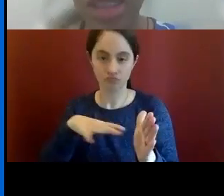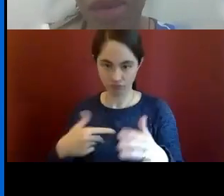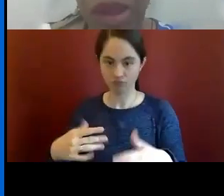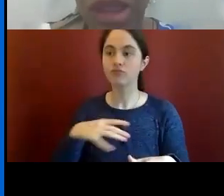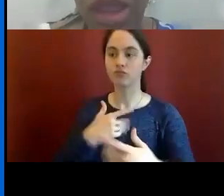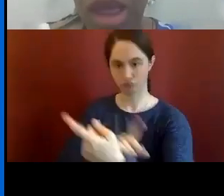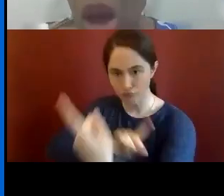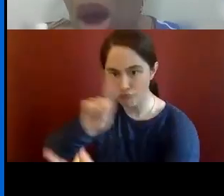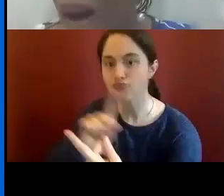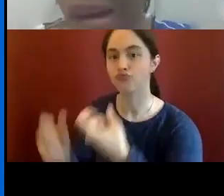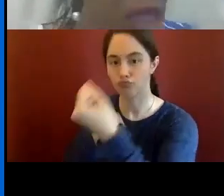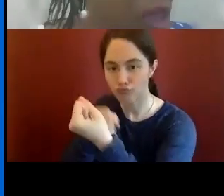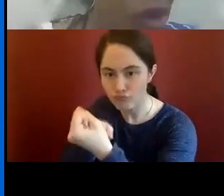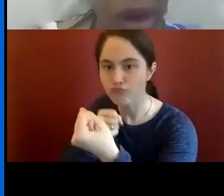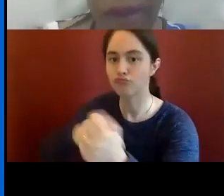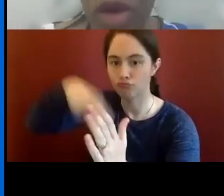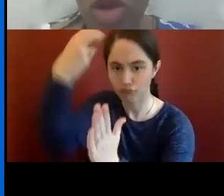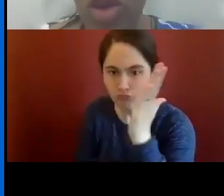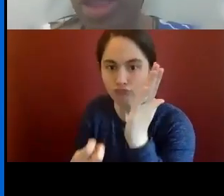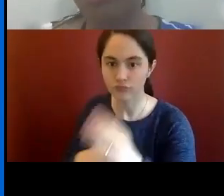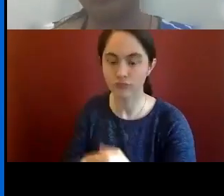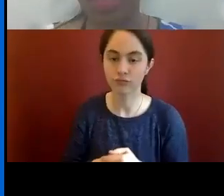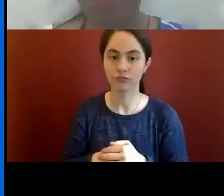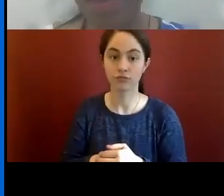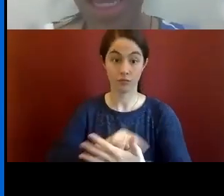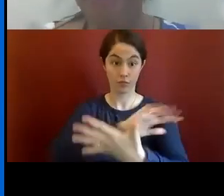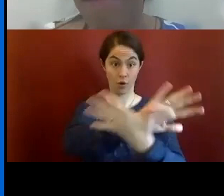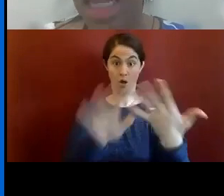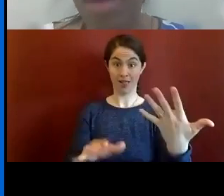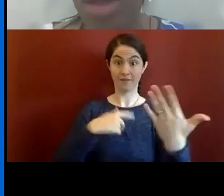intensive supports. All these program models, we want them to